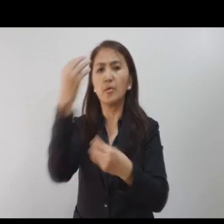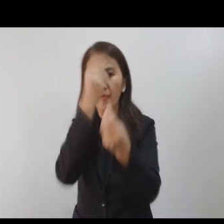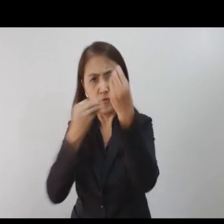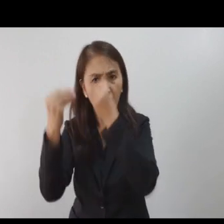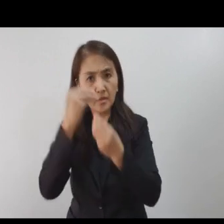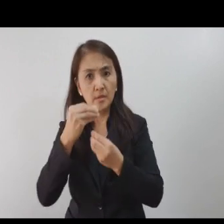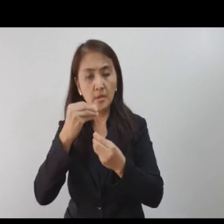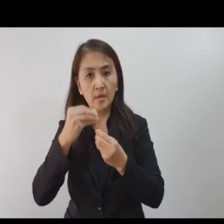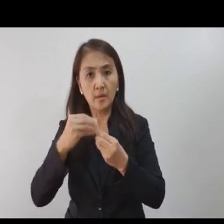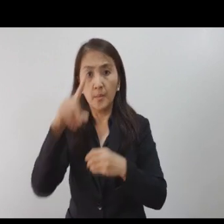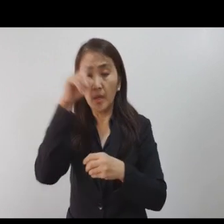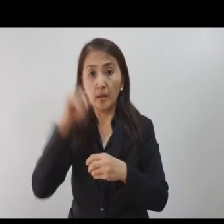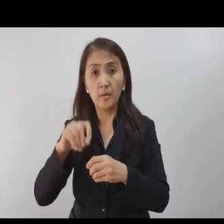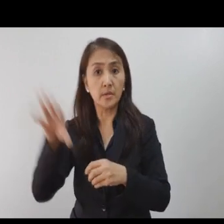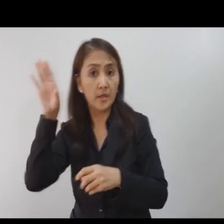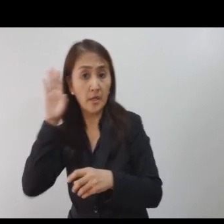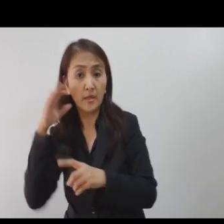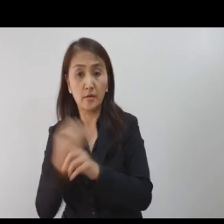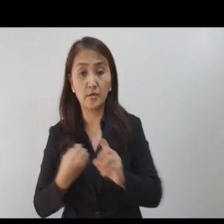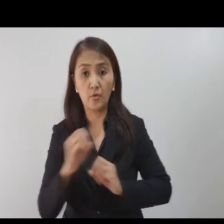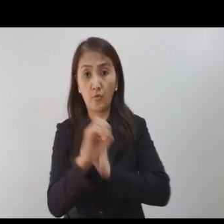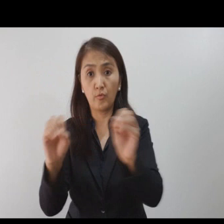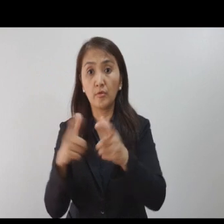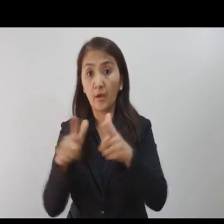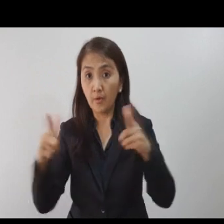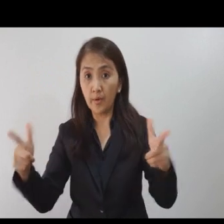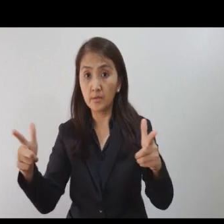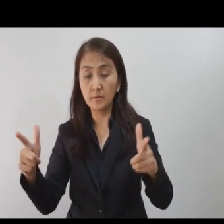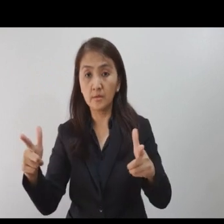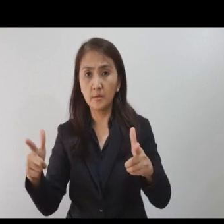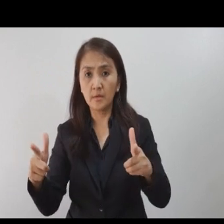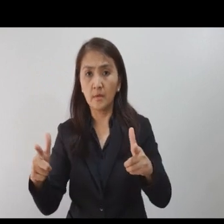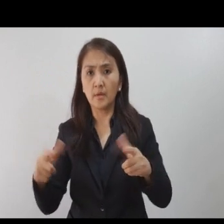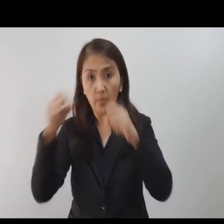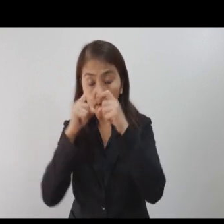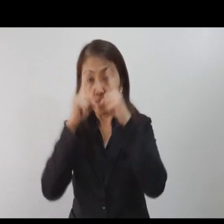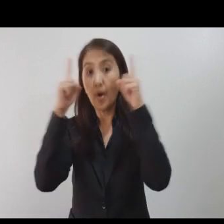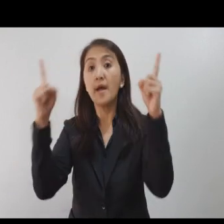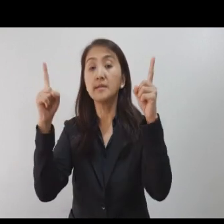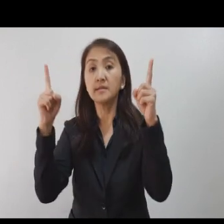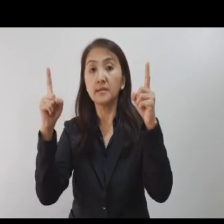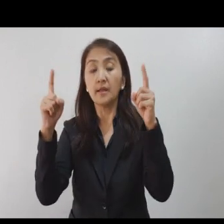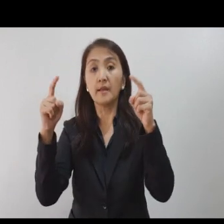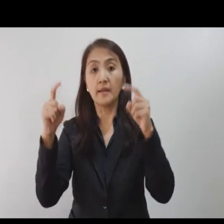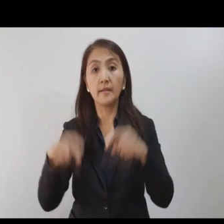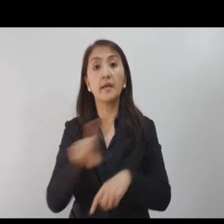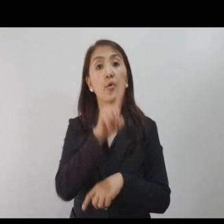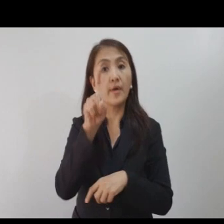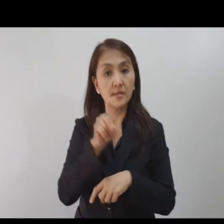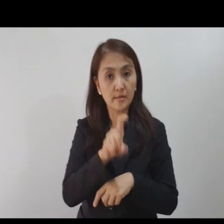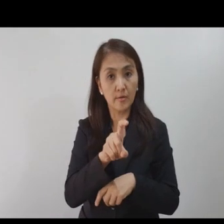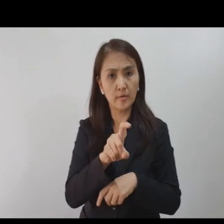but they were confused, because each one heard them speaking in his own language. They were astounded, and